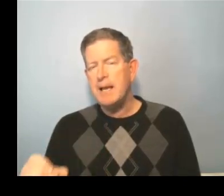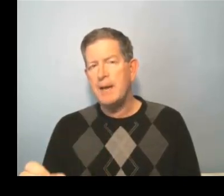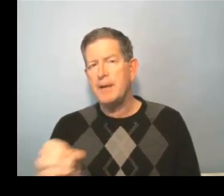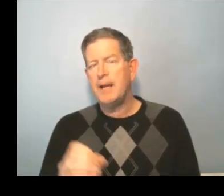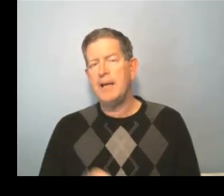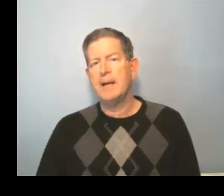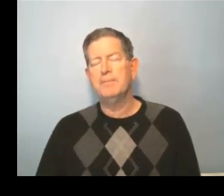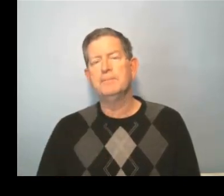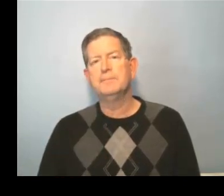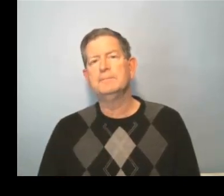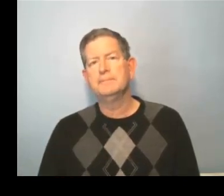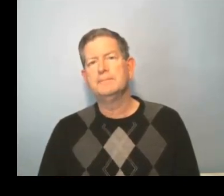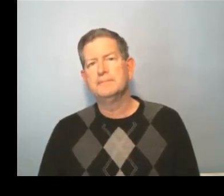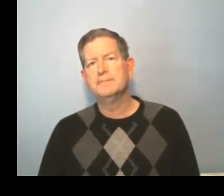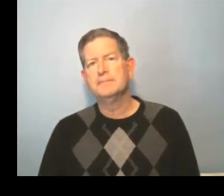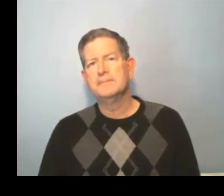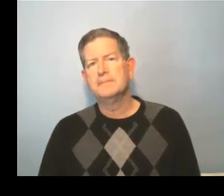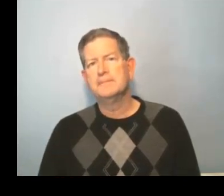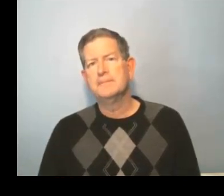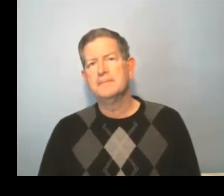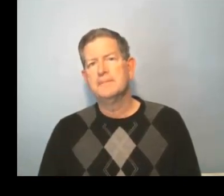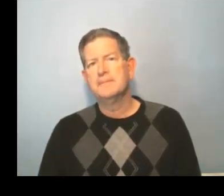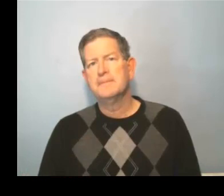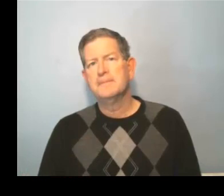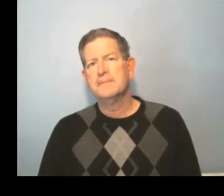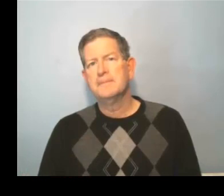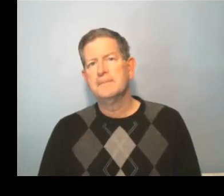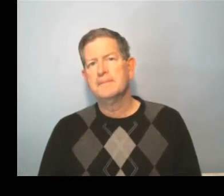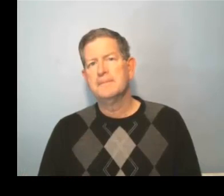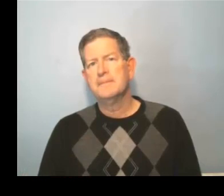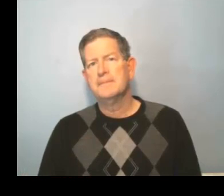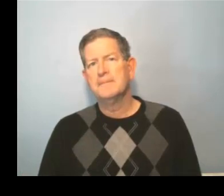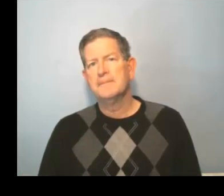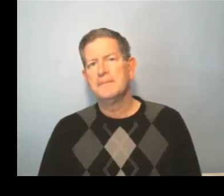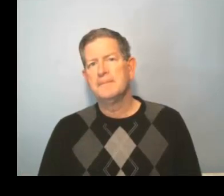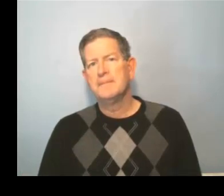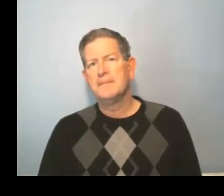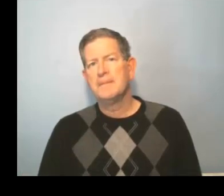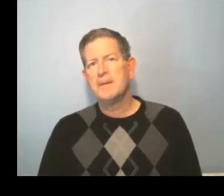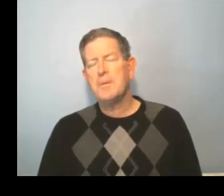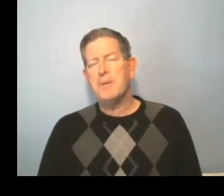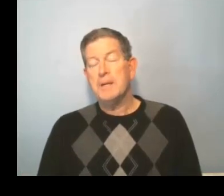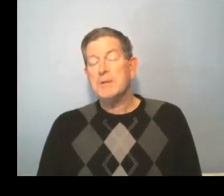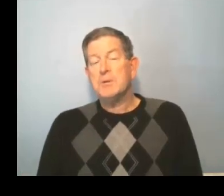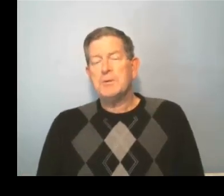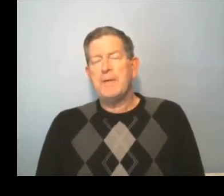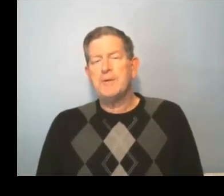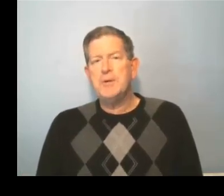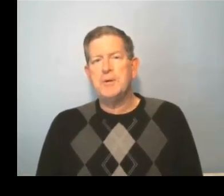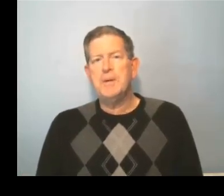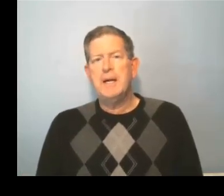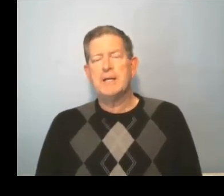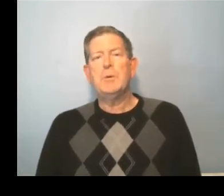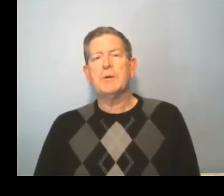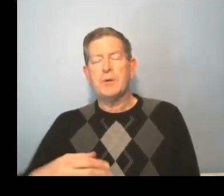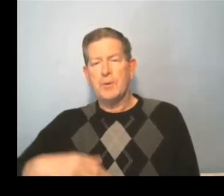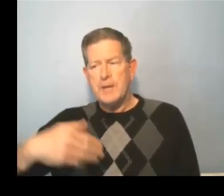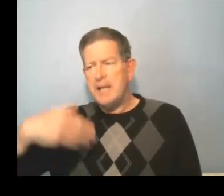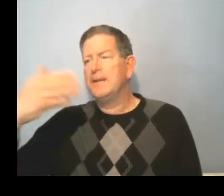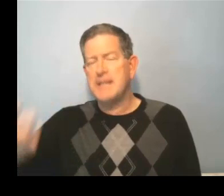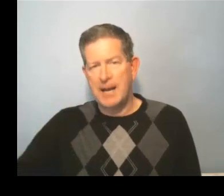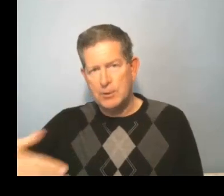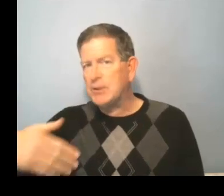it's p.m. and not a.m.? Right. In essence, what you have to do is when